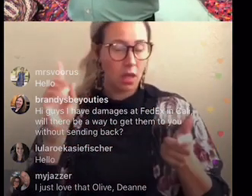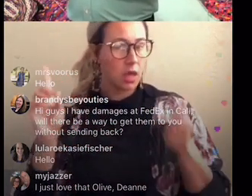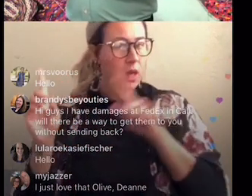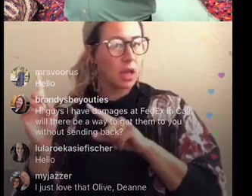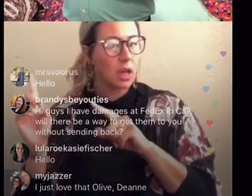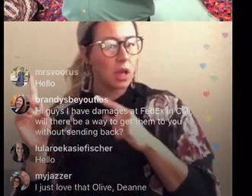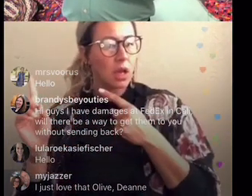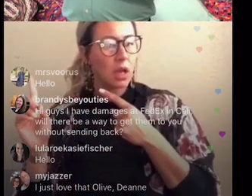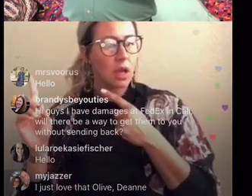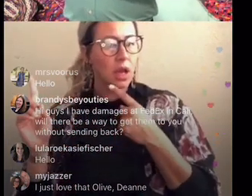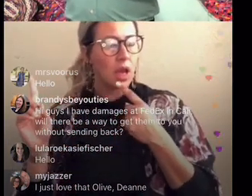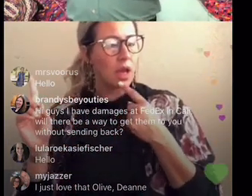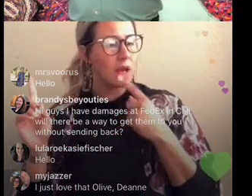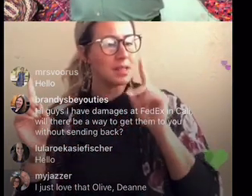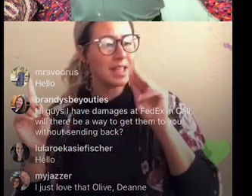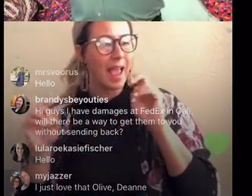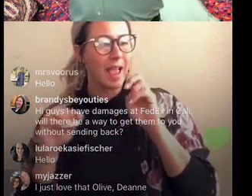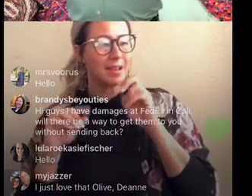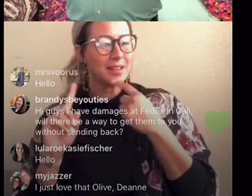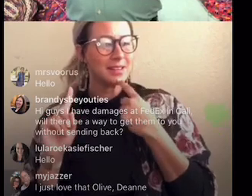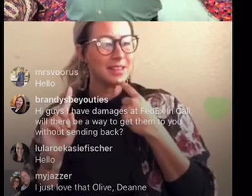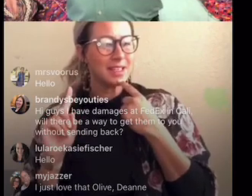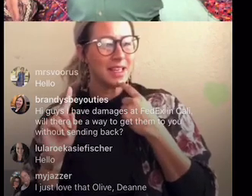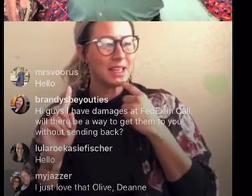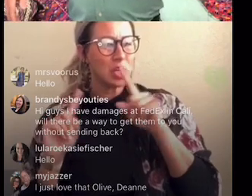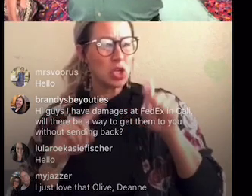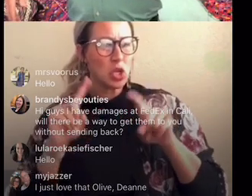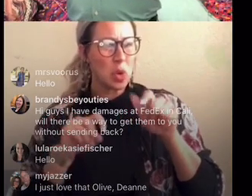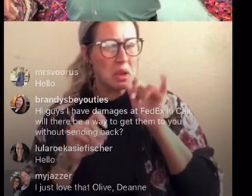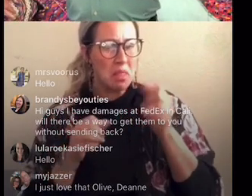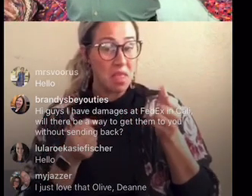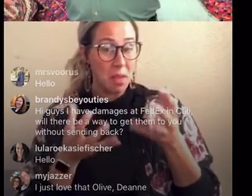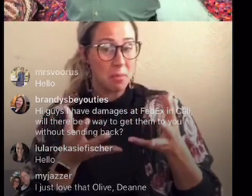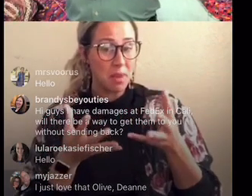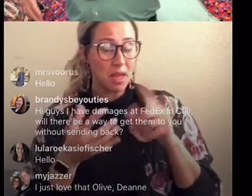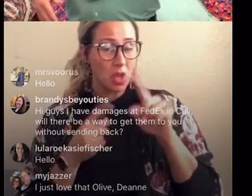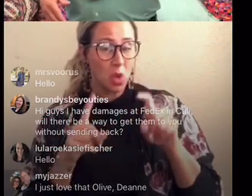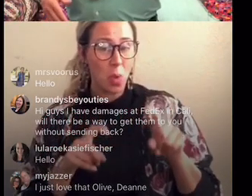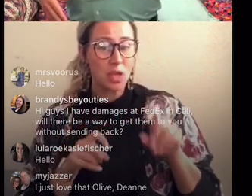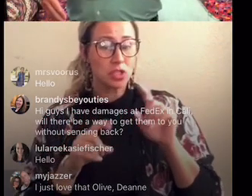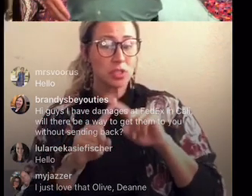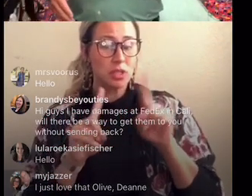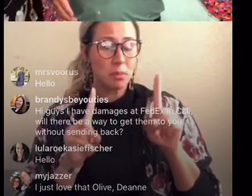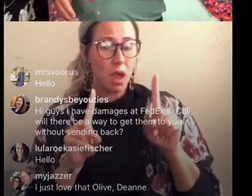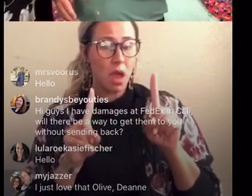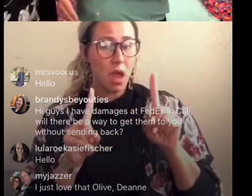to start on that one thing, but the Q&A, there's not that many questions, but